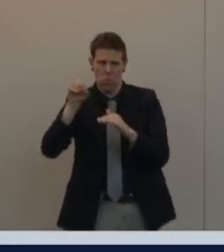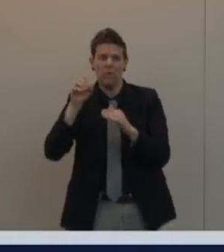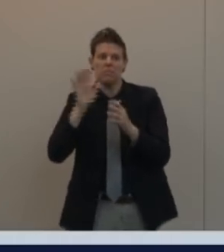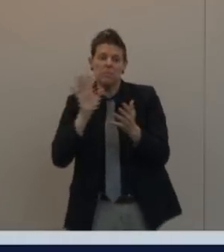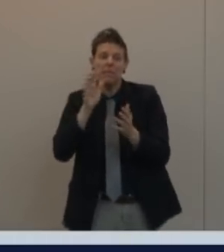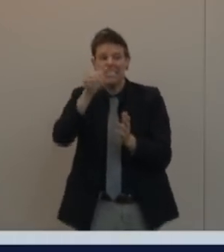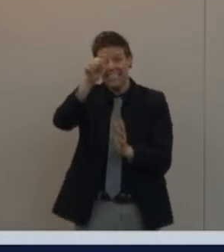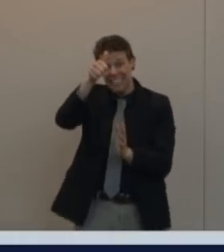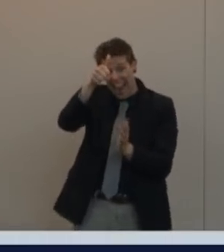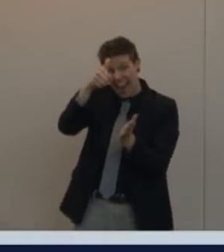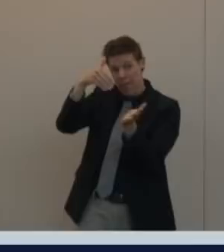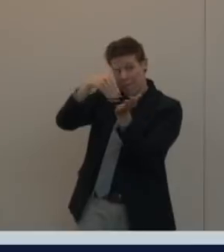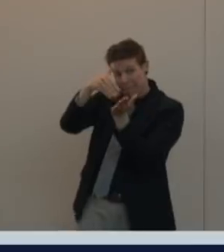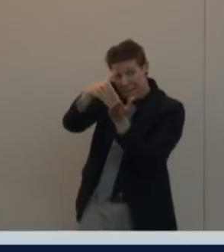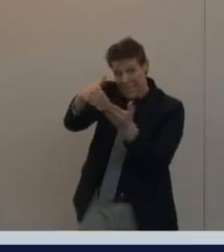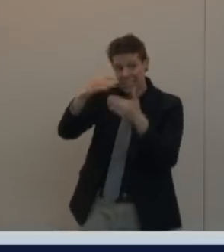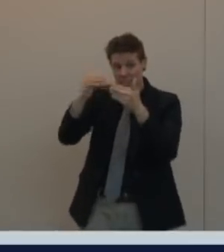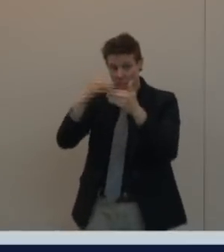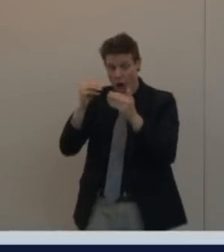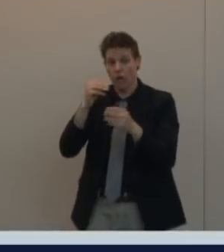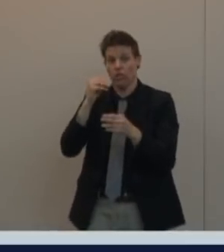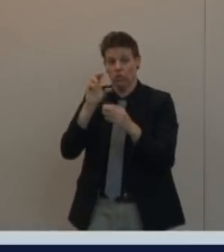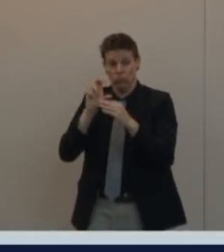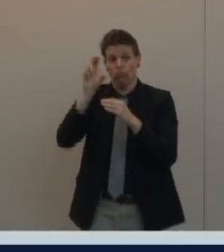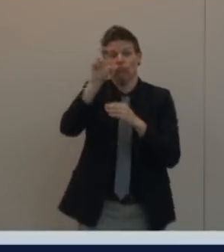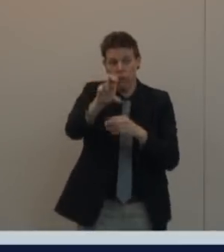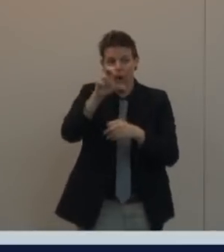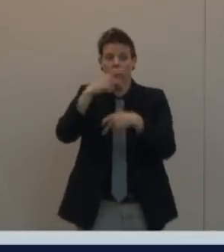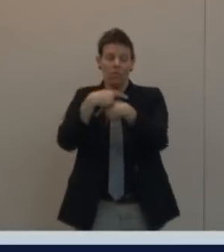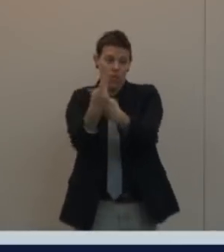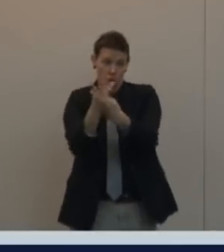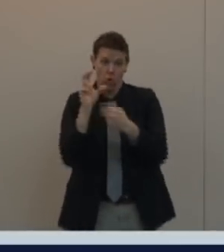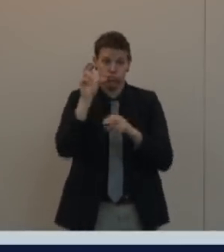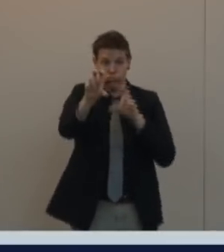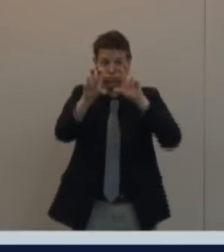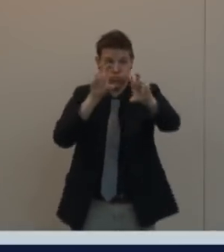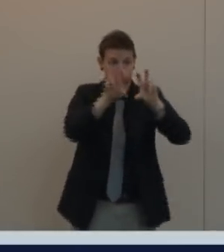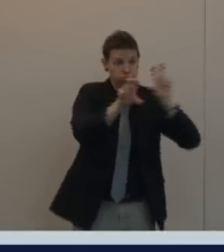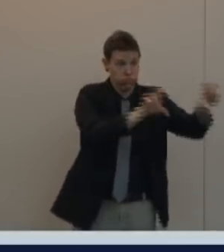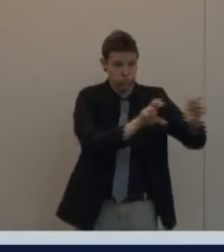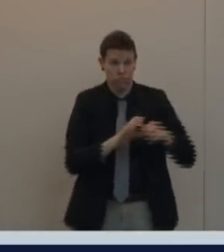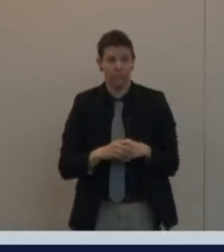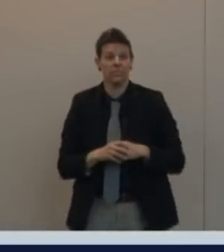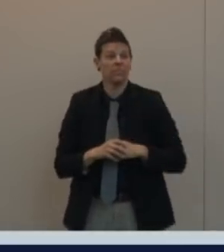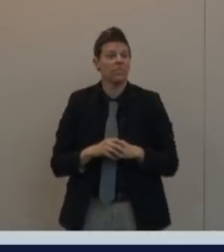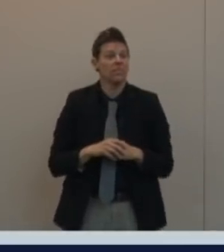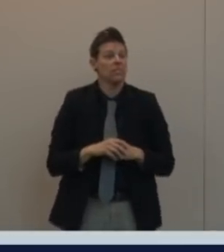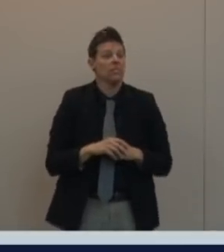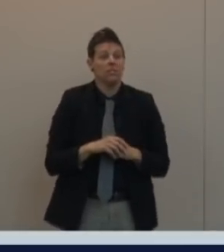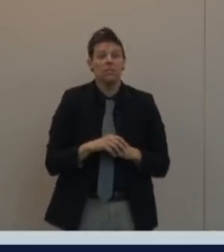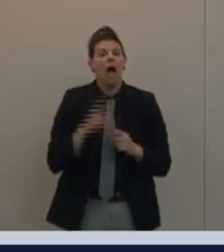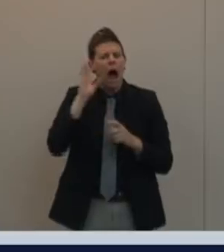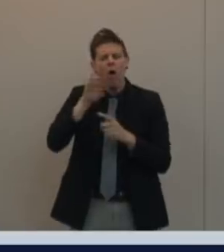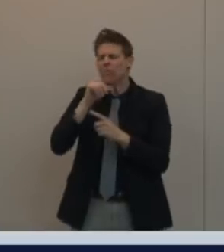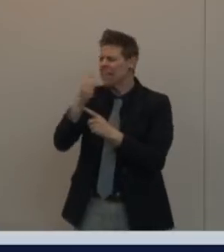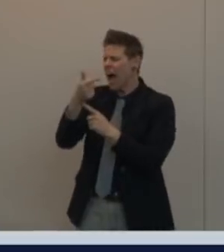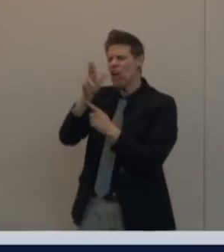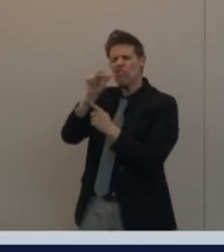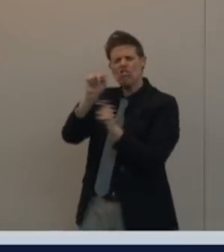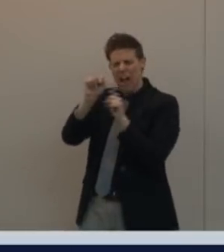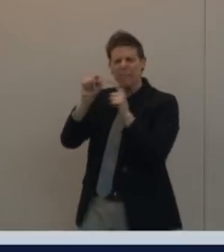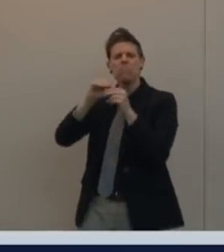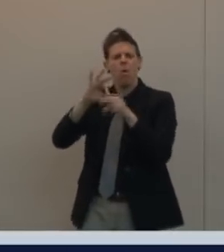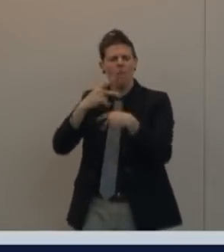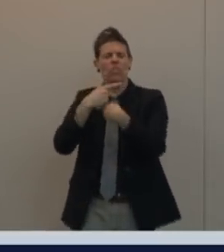loan. I know that folks are talking about loans aren't as helpful as a grant. We're clear. If we don't have